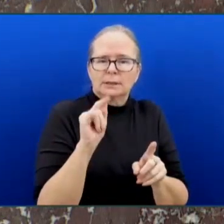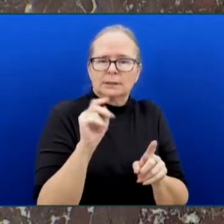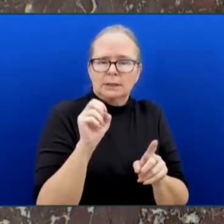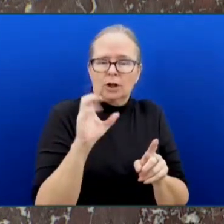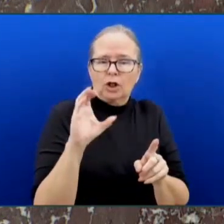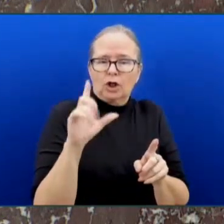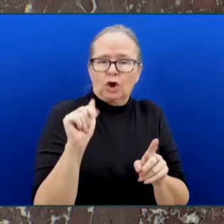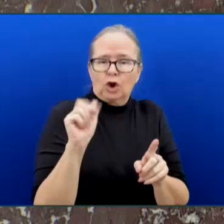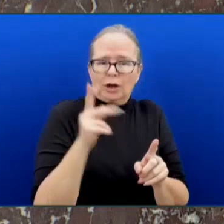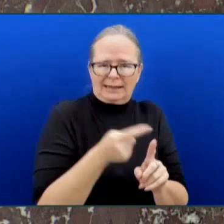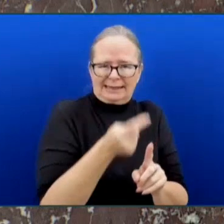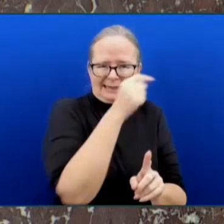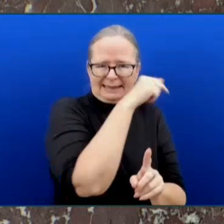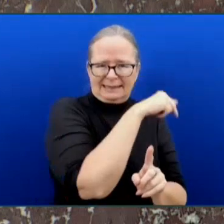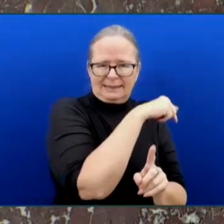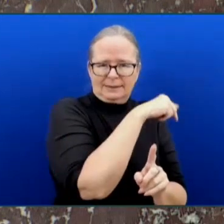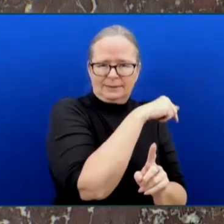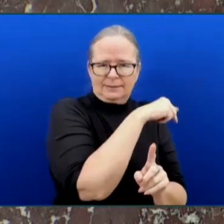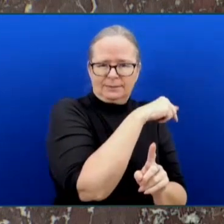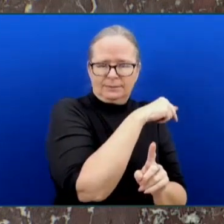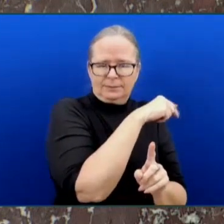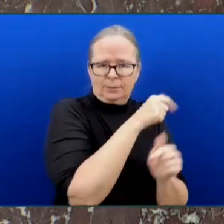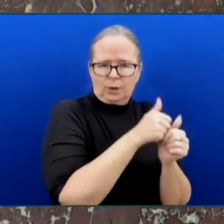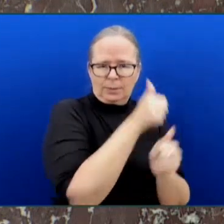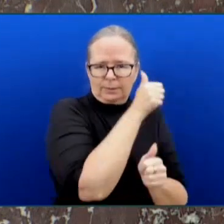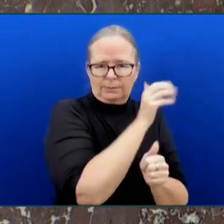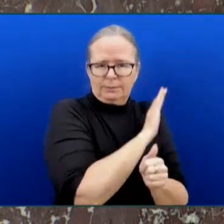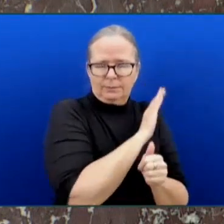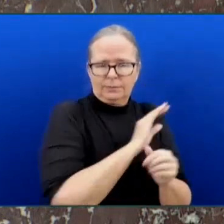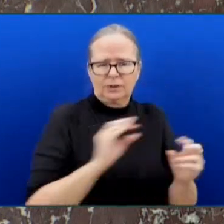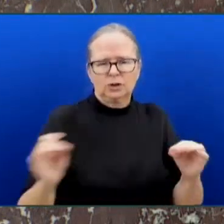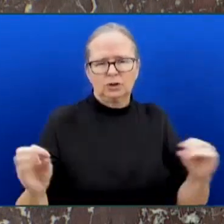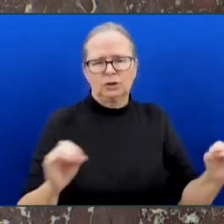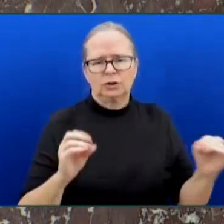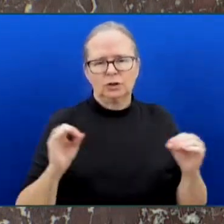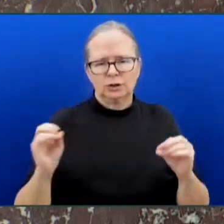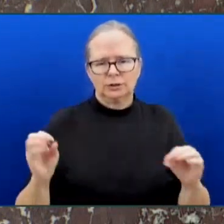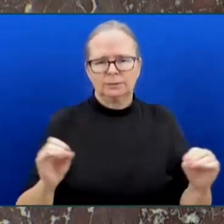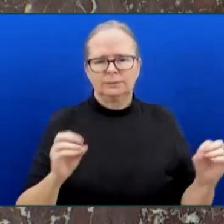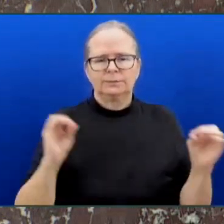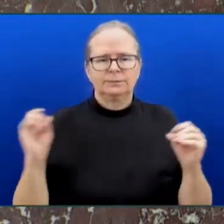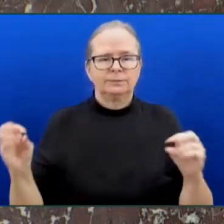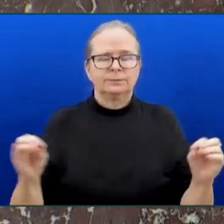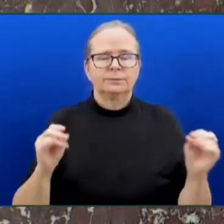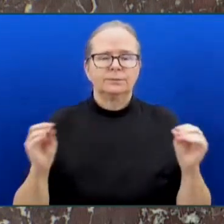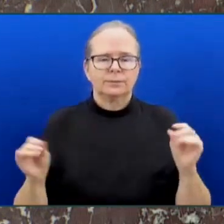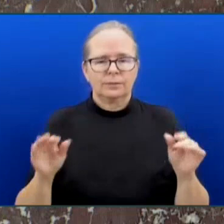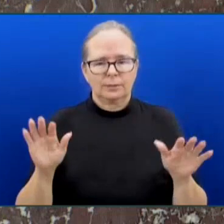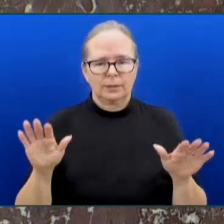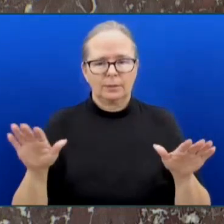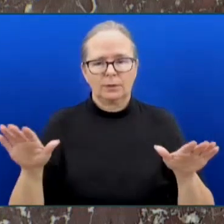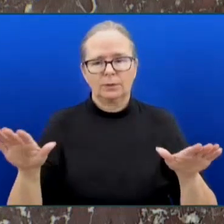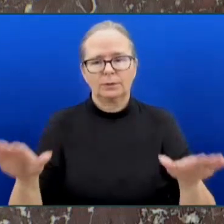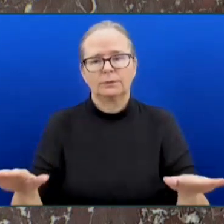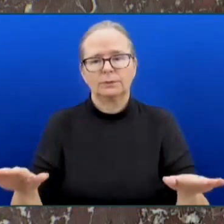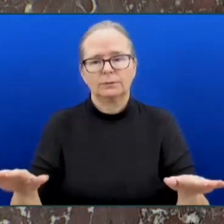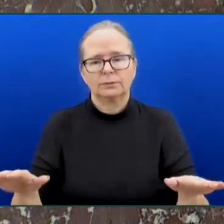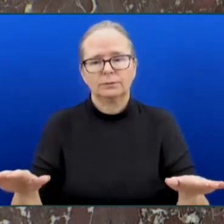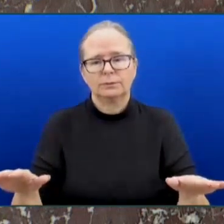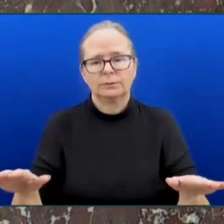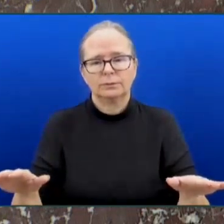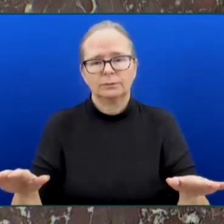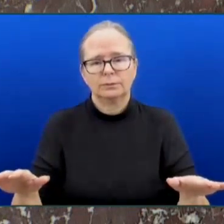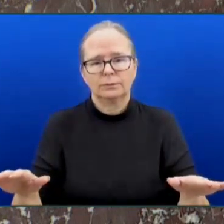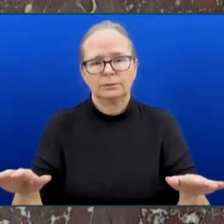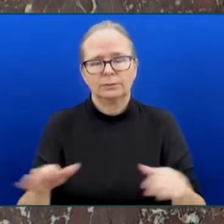There are some people who say we should have unlimited development, no matter